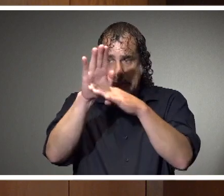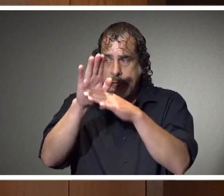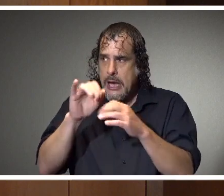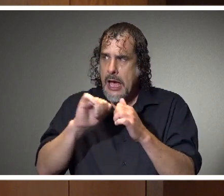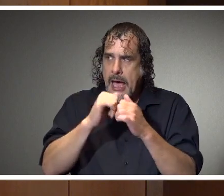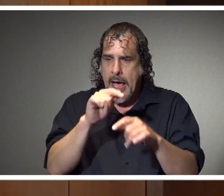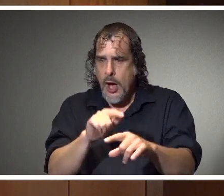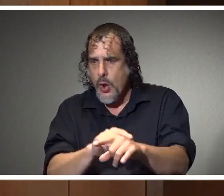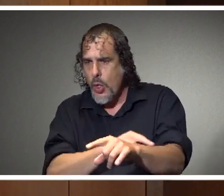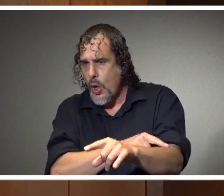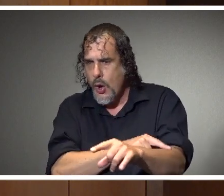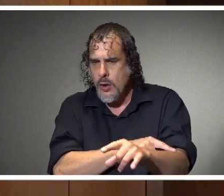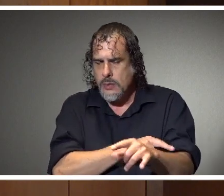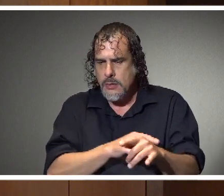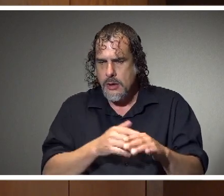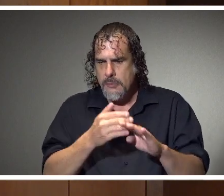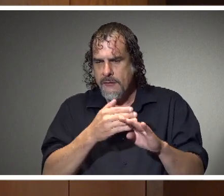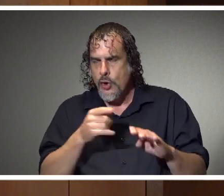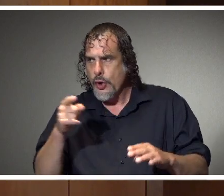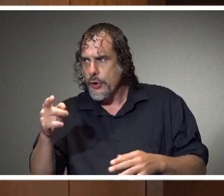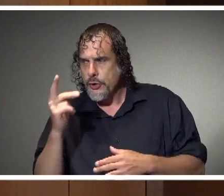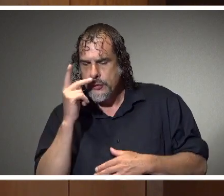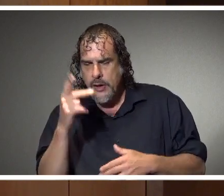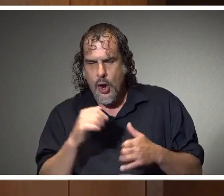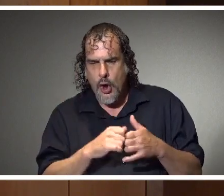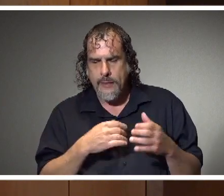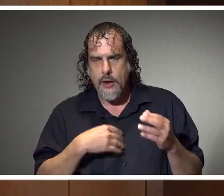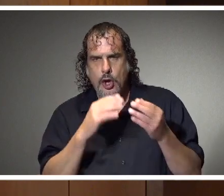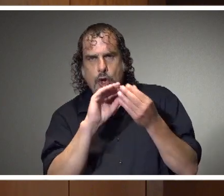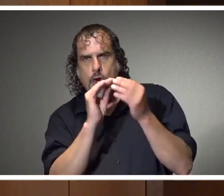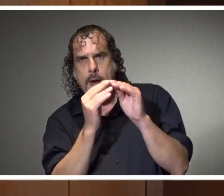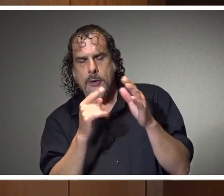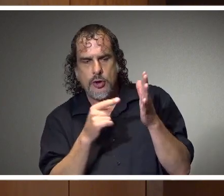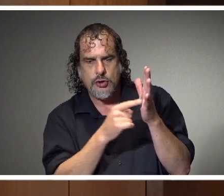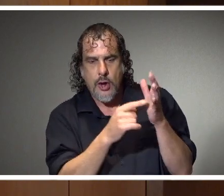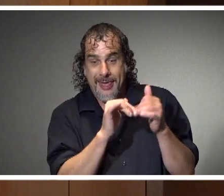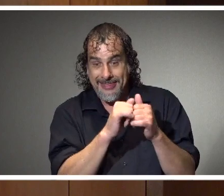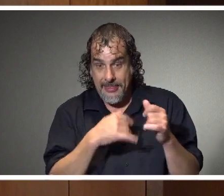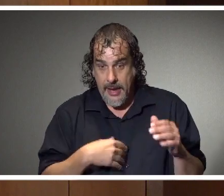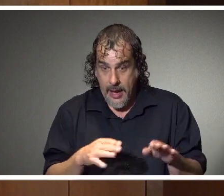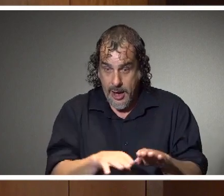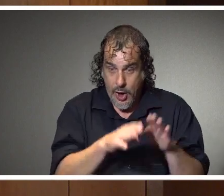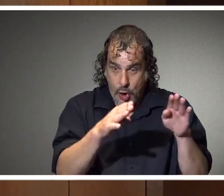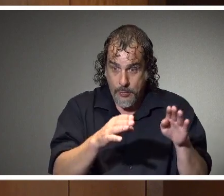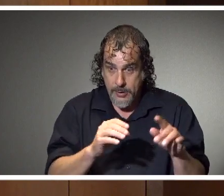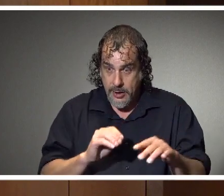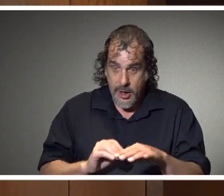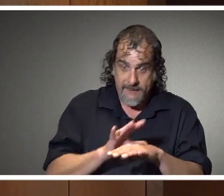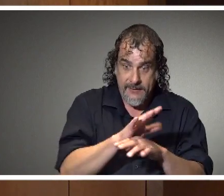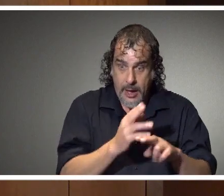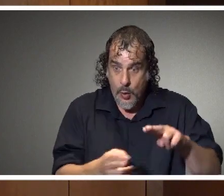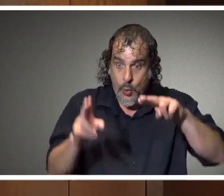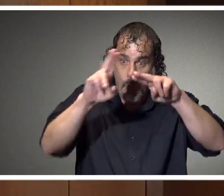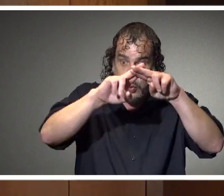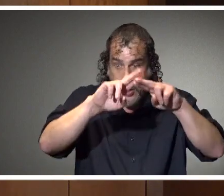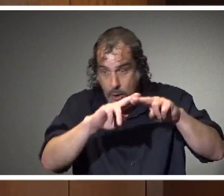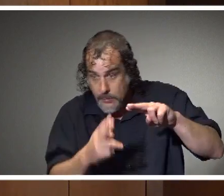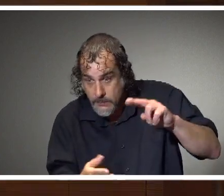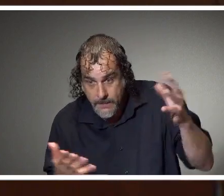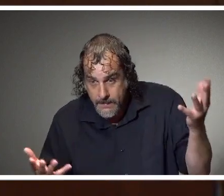long before you see or the data shows how that opening affected the numbers in any way, shape, or